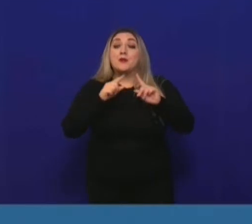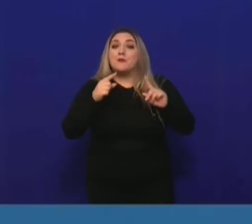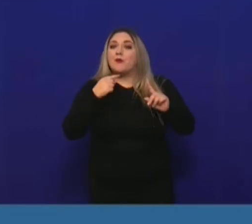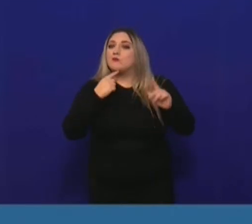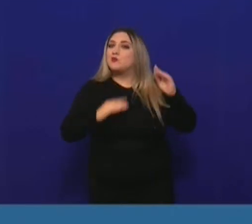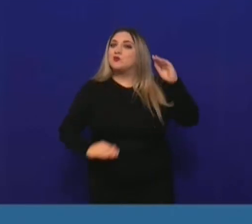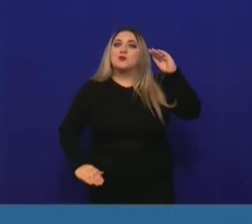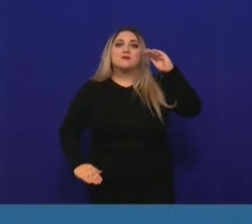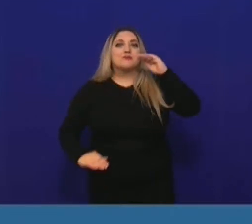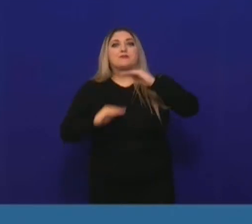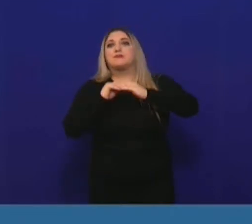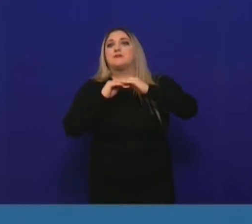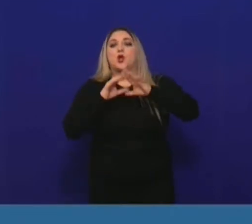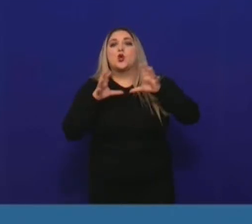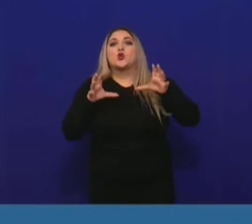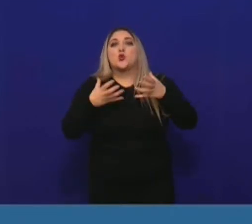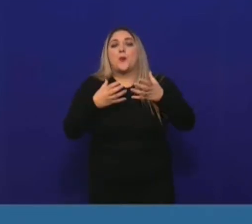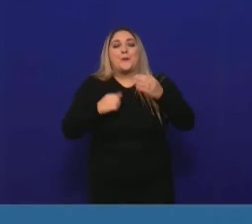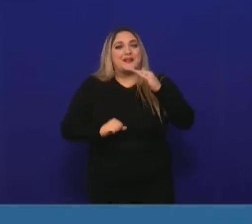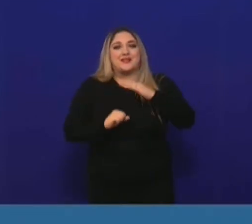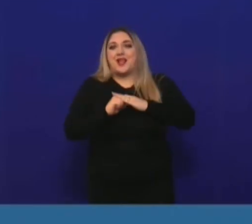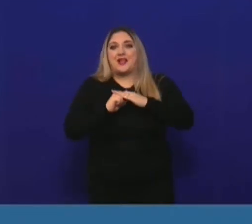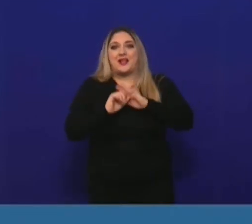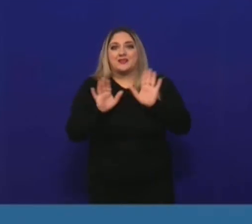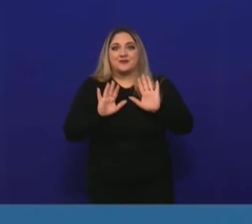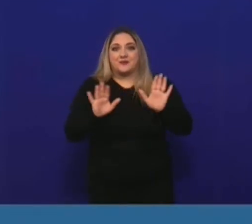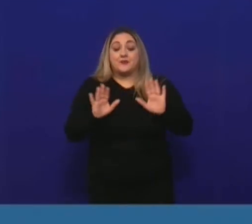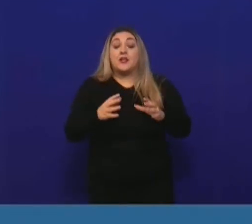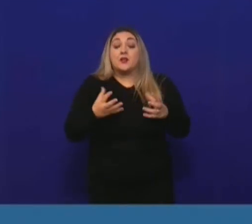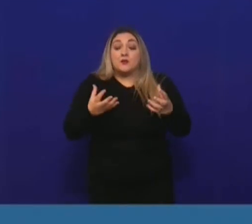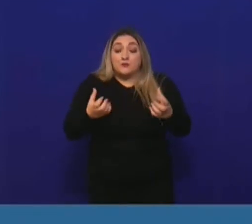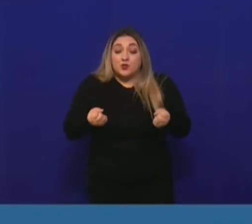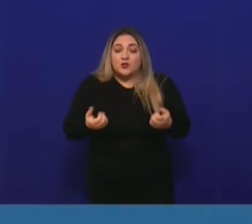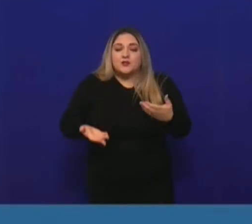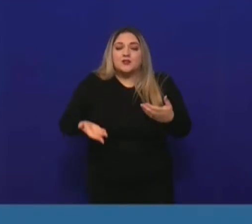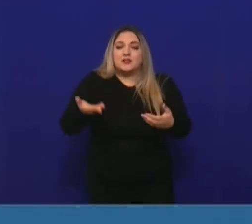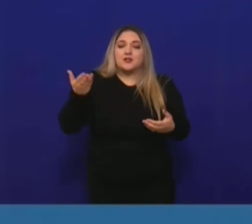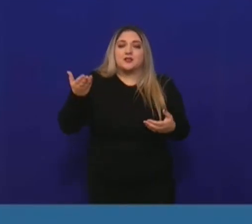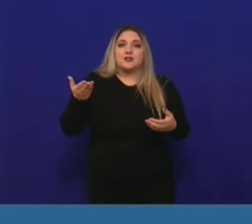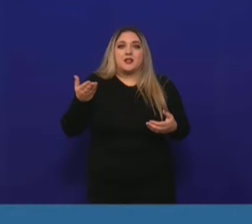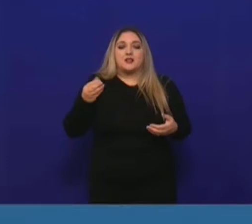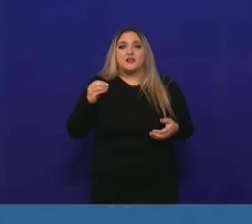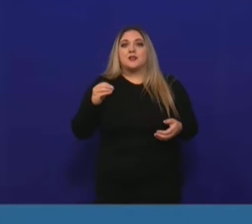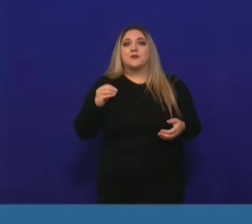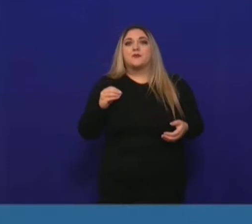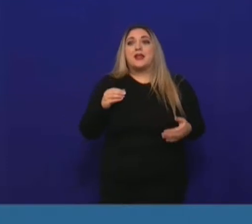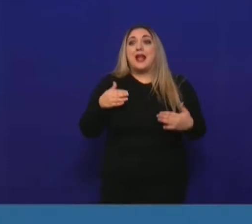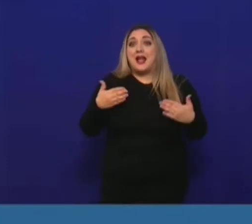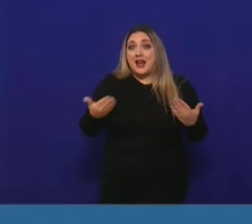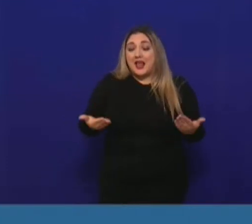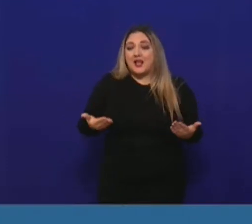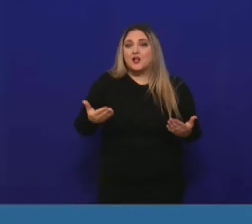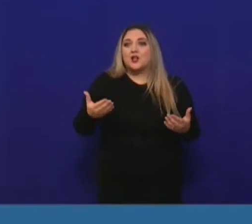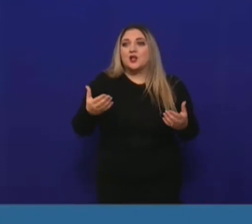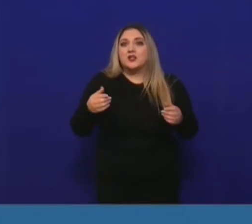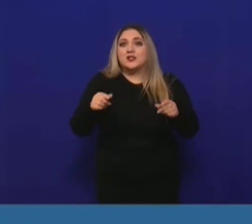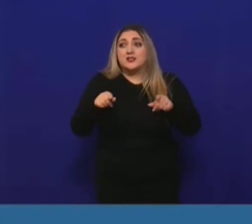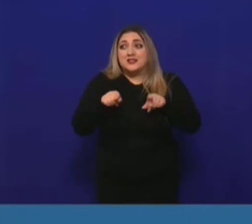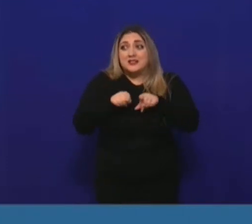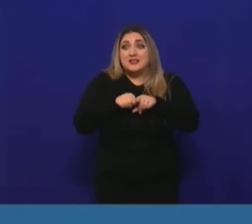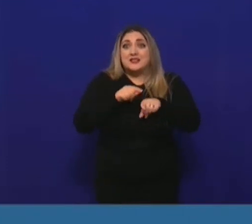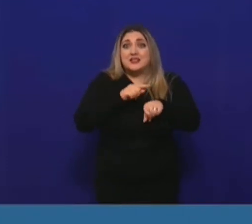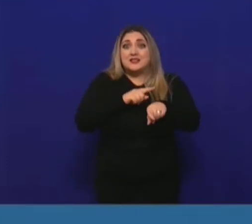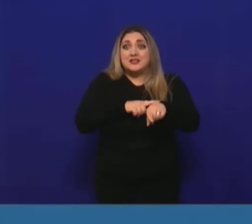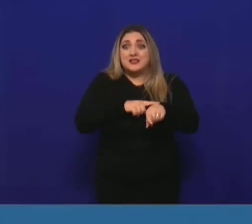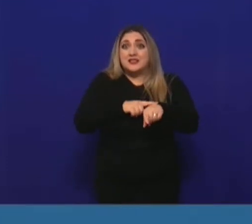laħqux il-herd immunity. U l-herd immunity ta' over 70 u allura hemmhekk huwa l-iktar meta inti mistenni li